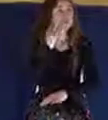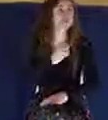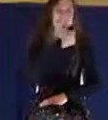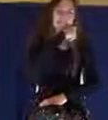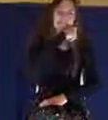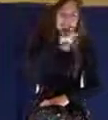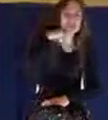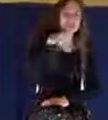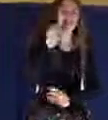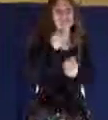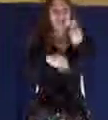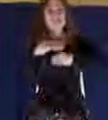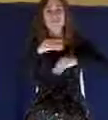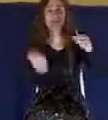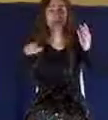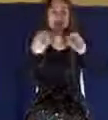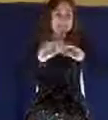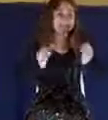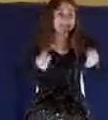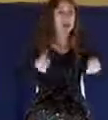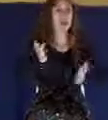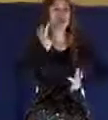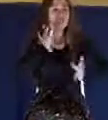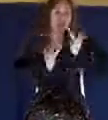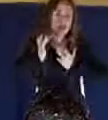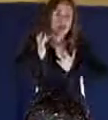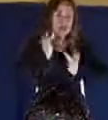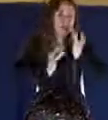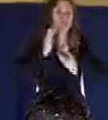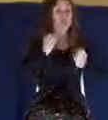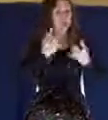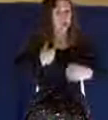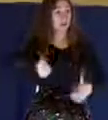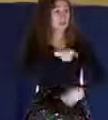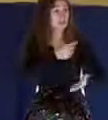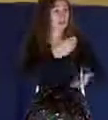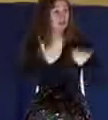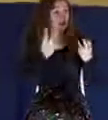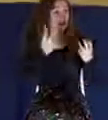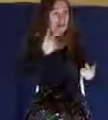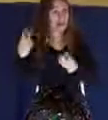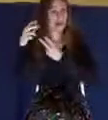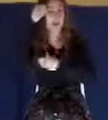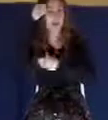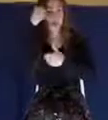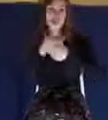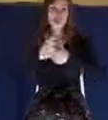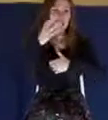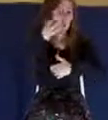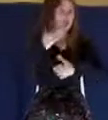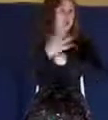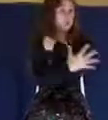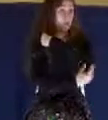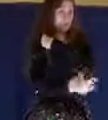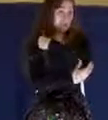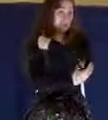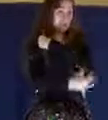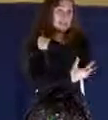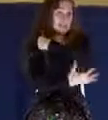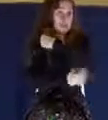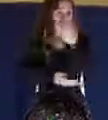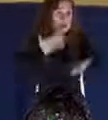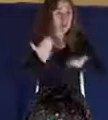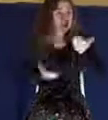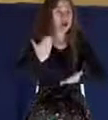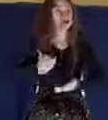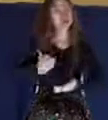hardship. Many of us can remember perhaps growing up and there were times of poverty in our life. And yet it almost seemed like our